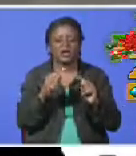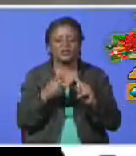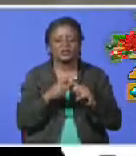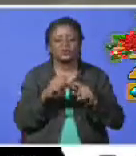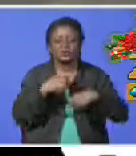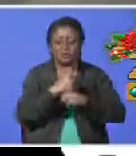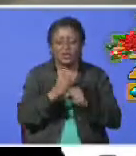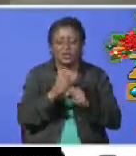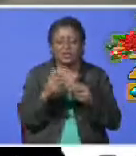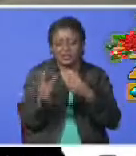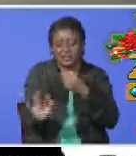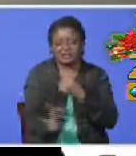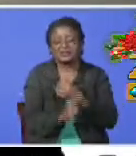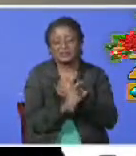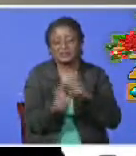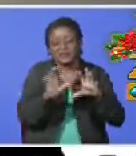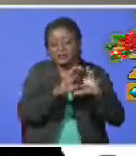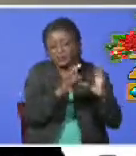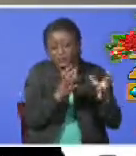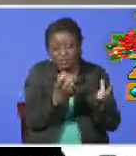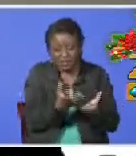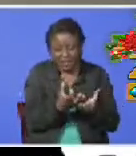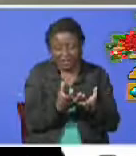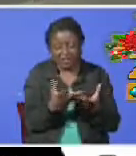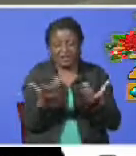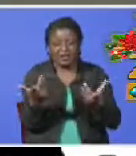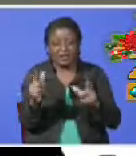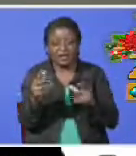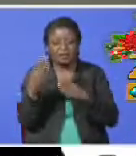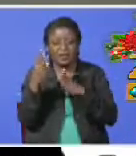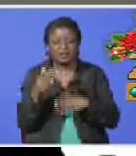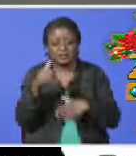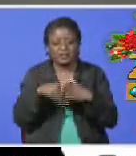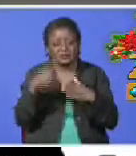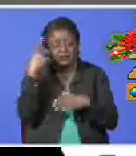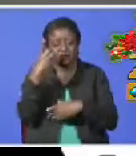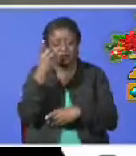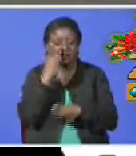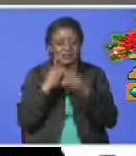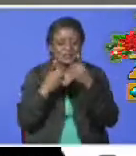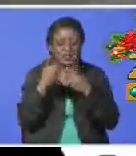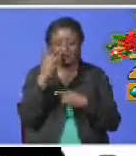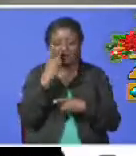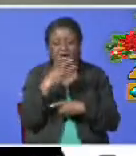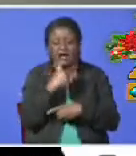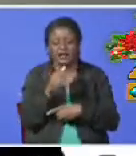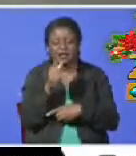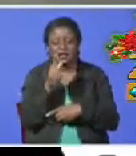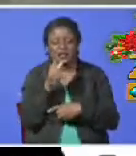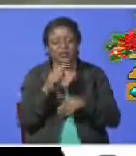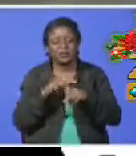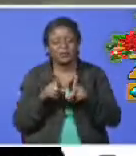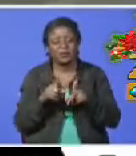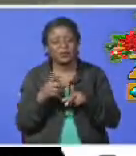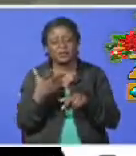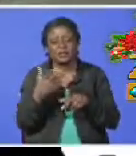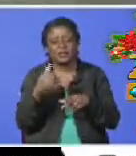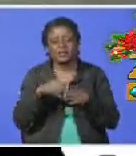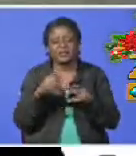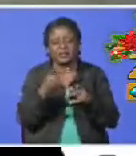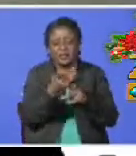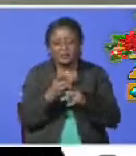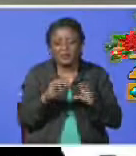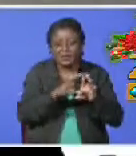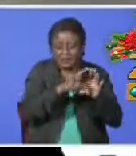a safe shell, and also be able to let Bahamians in for dinner and lunch, but they can't. In keeping the shell, we